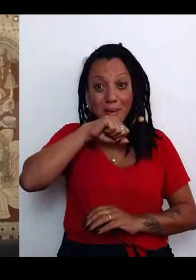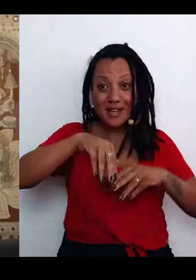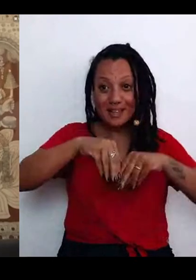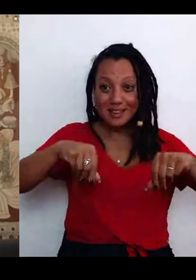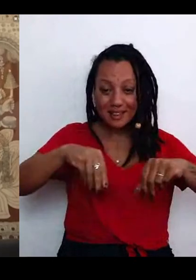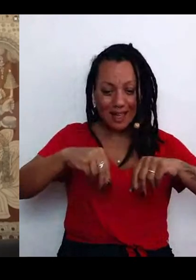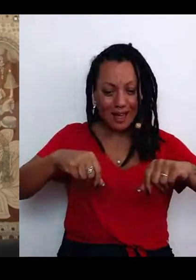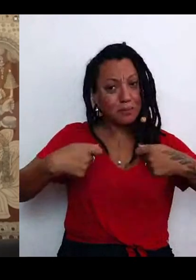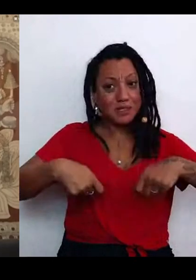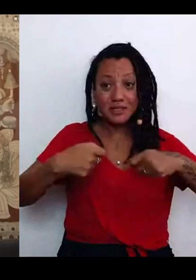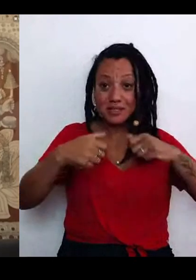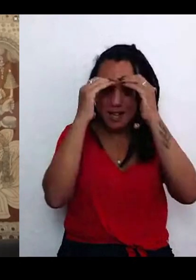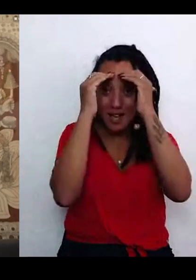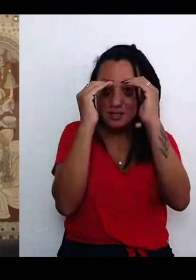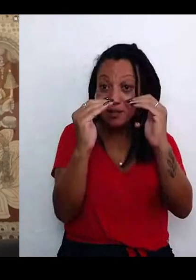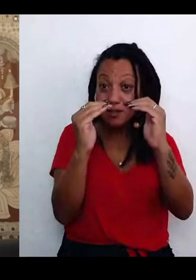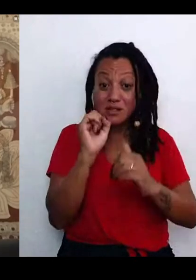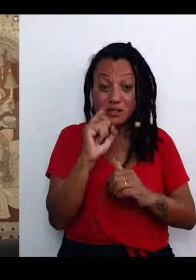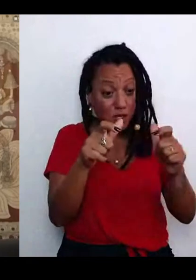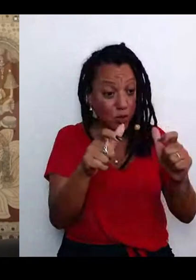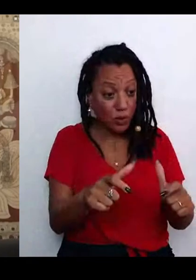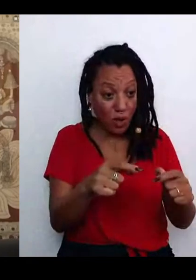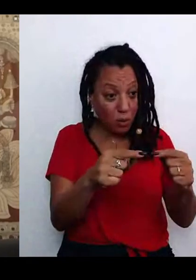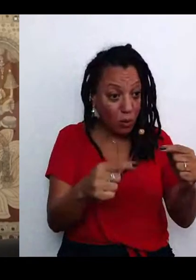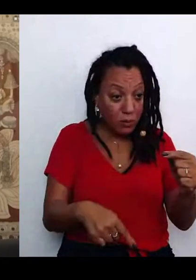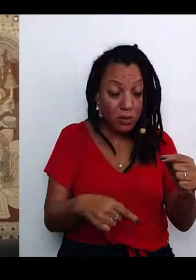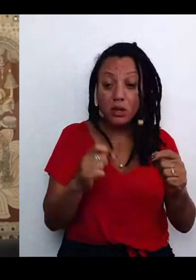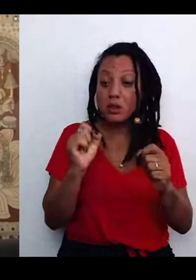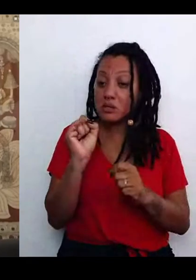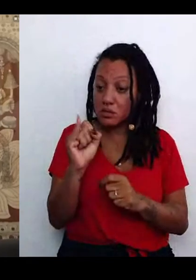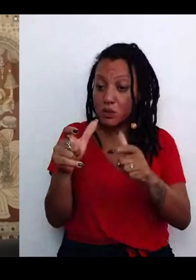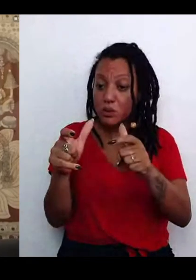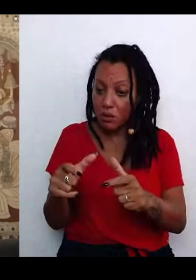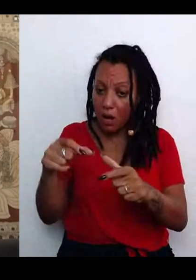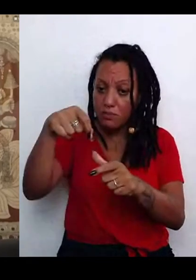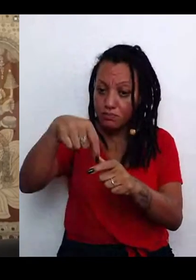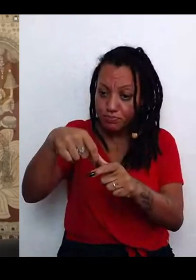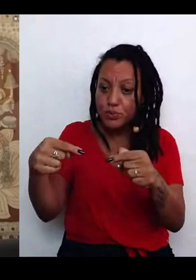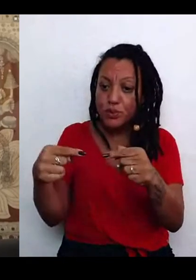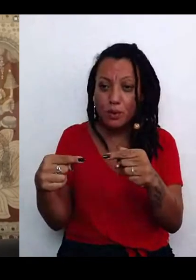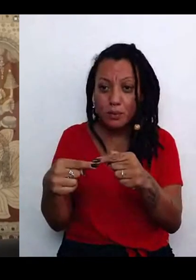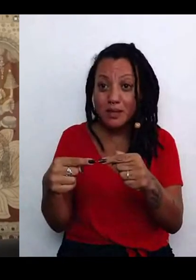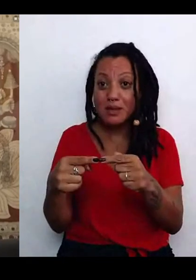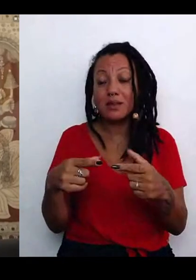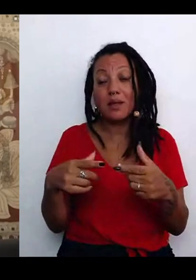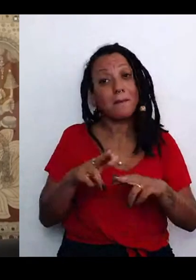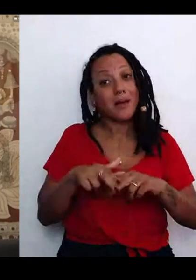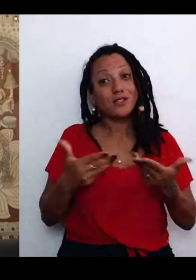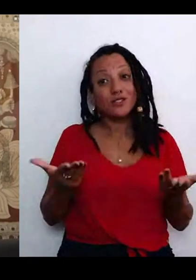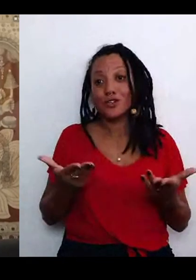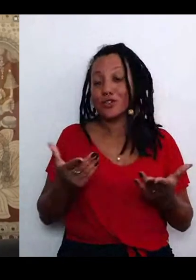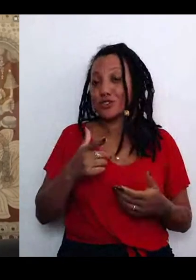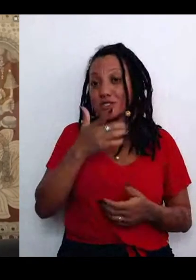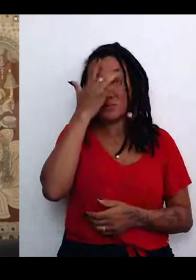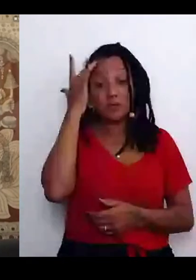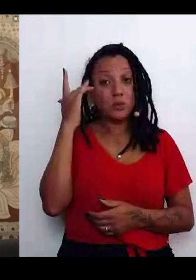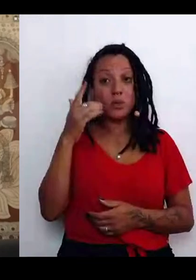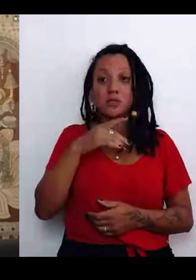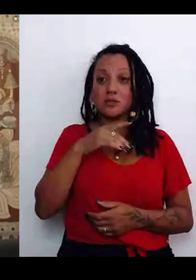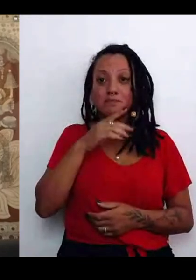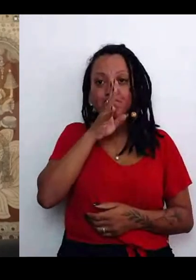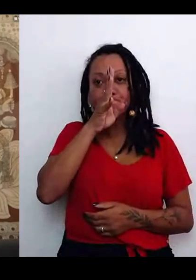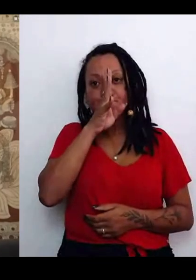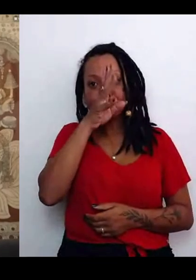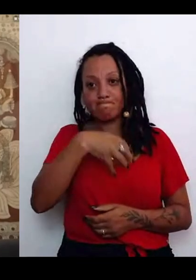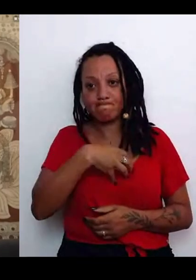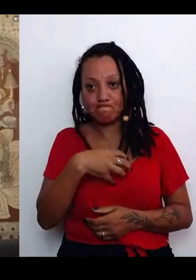speakers today talked about it in one way or the other and uh and I am definitely not among those who believes you know